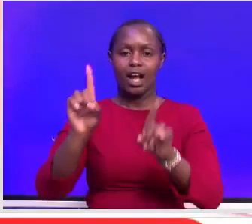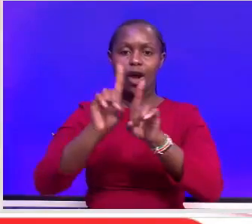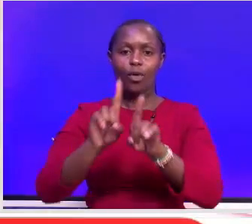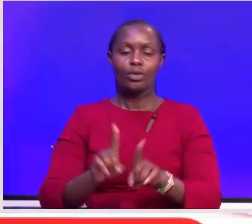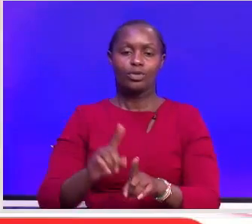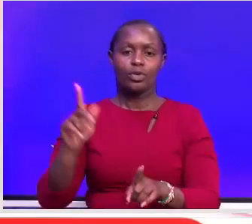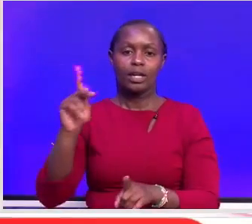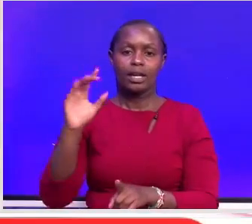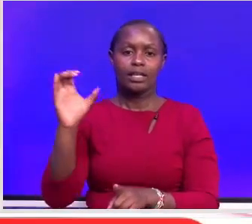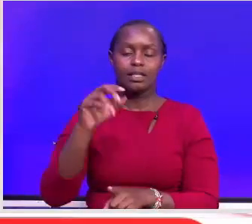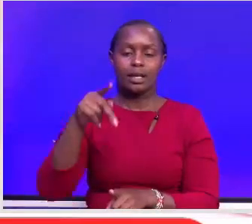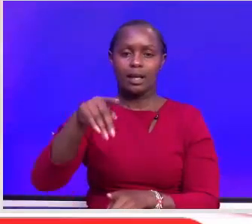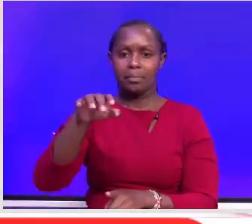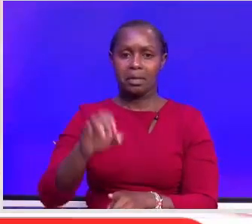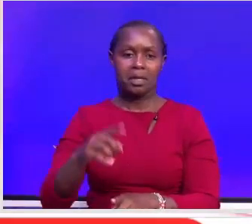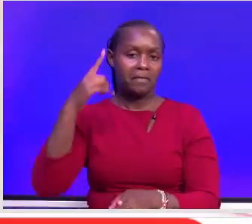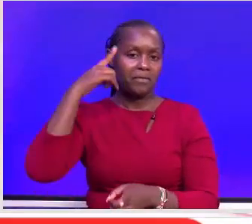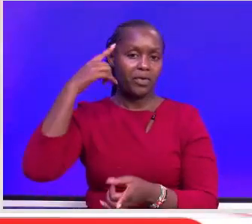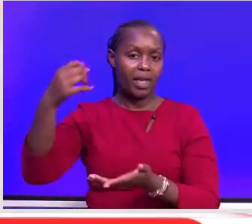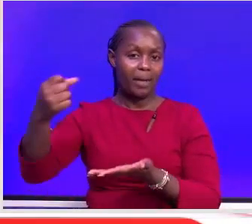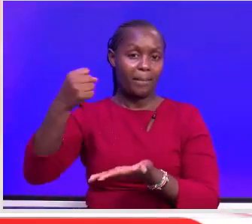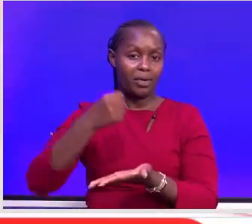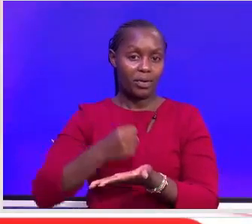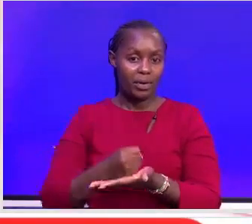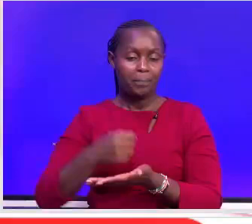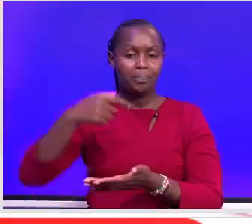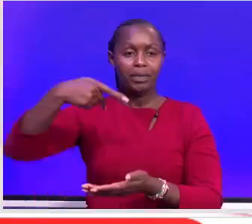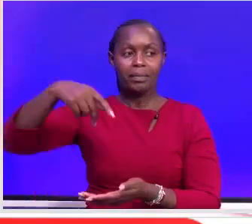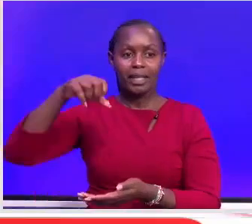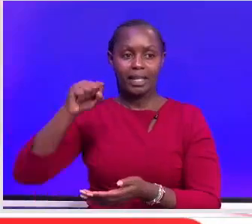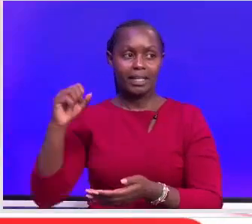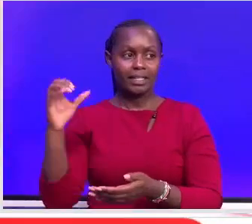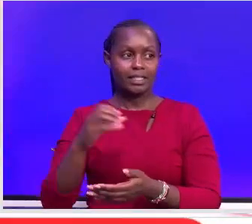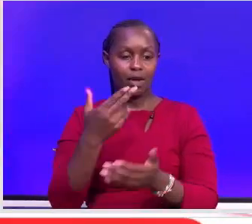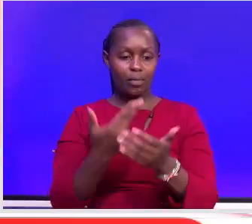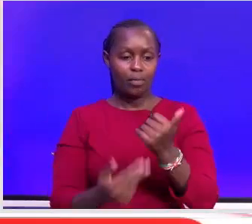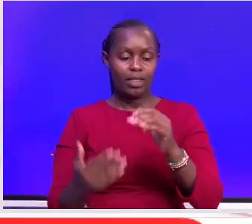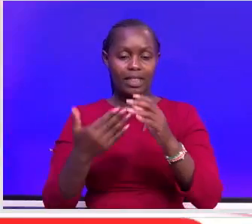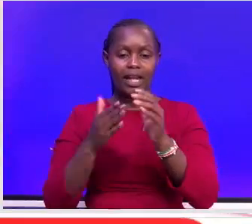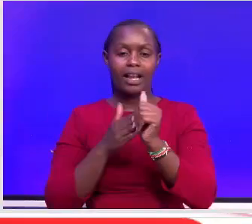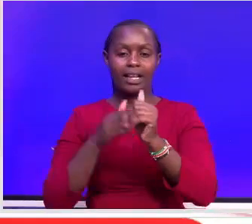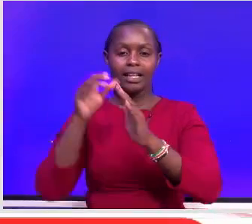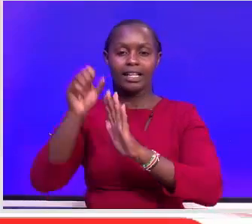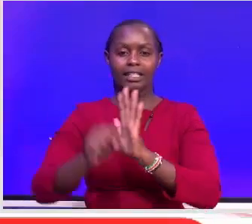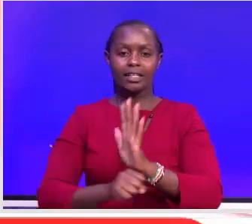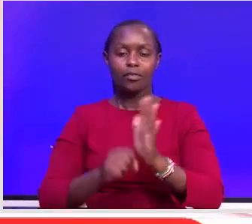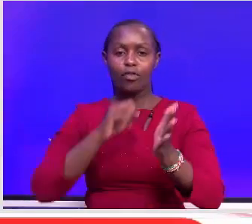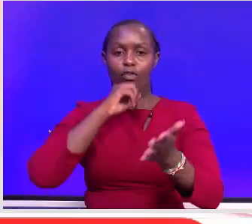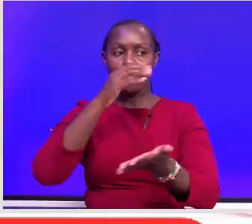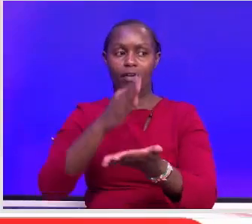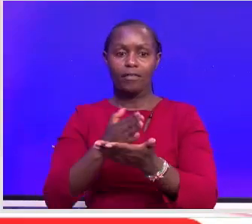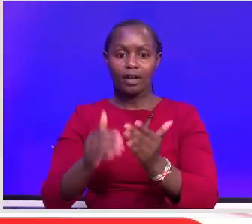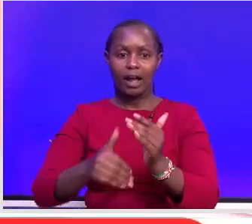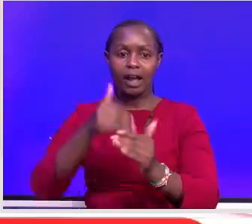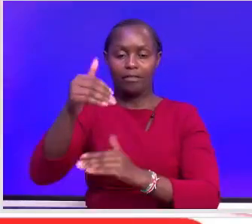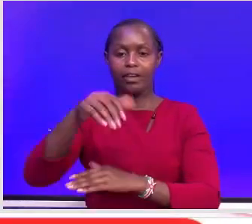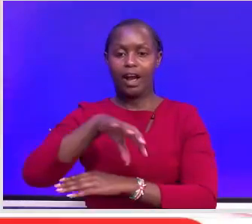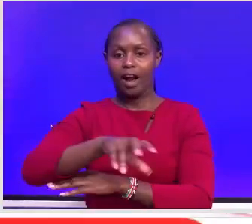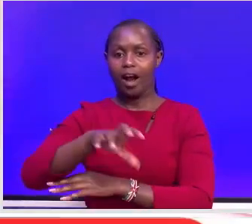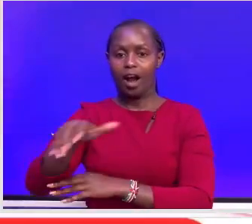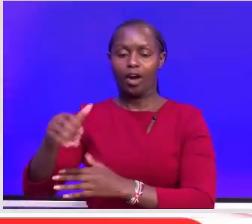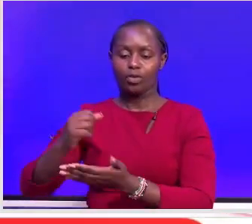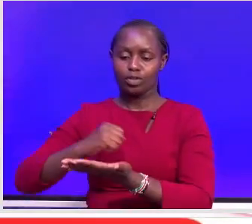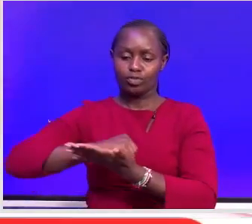to secure employment. Machakos County Public Service Board leadership confirmed the revelation after an audit of the county